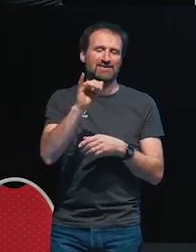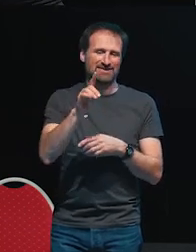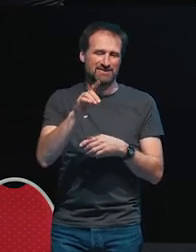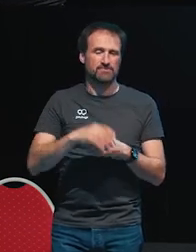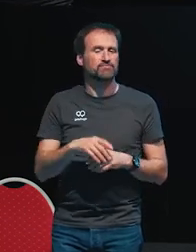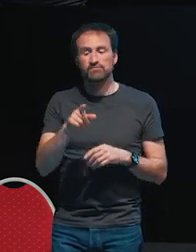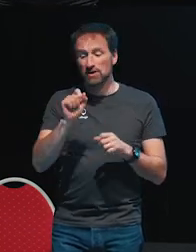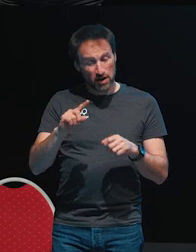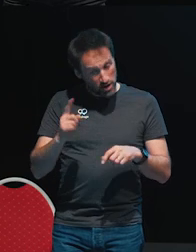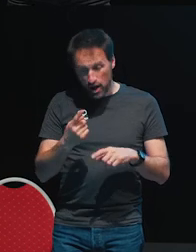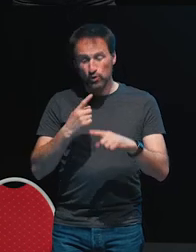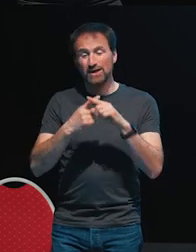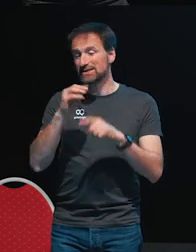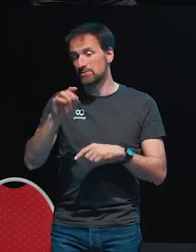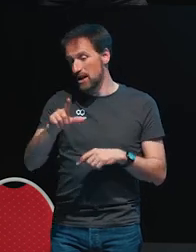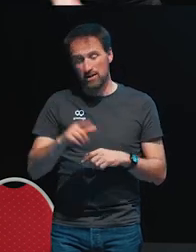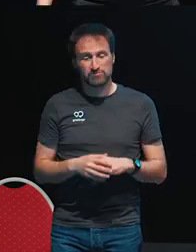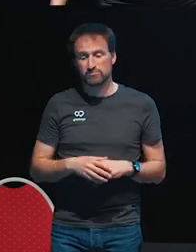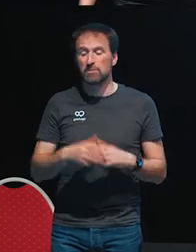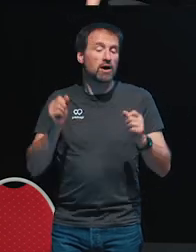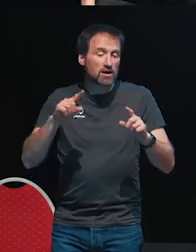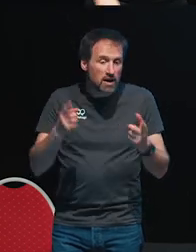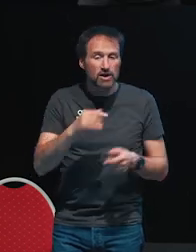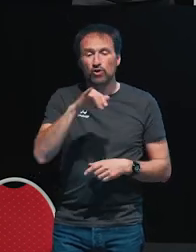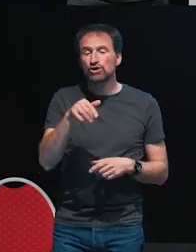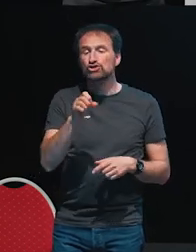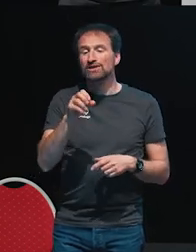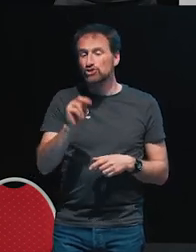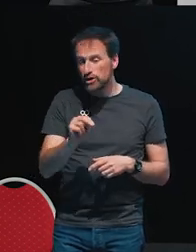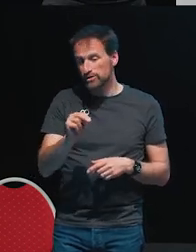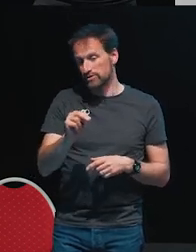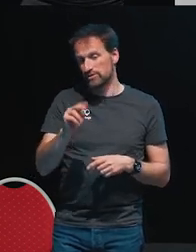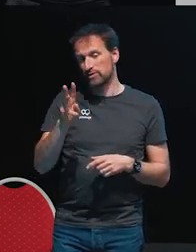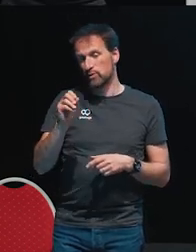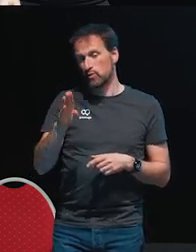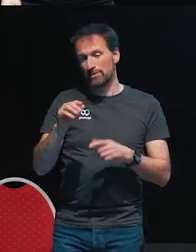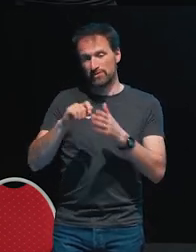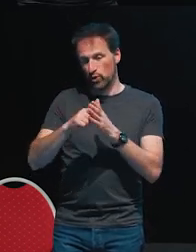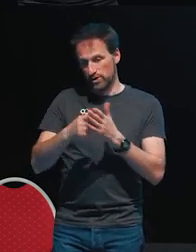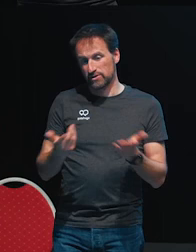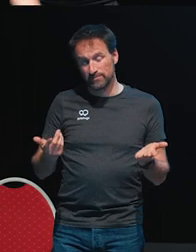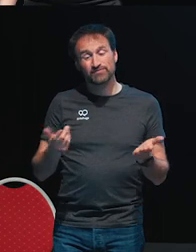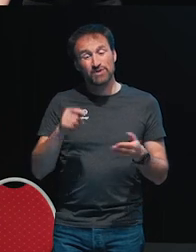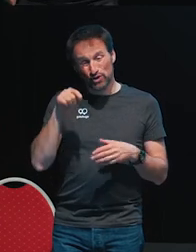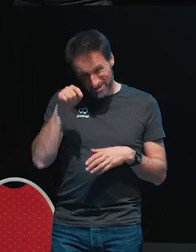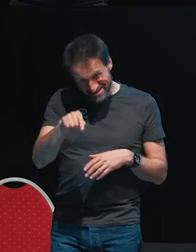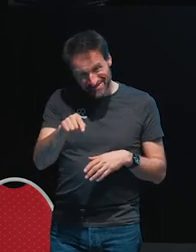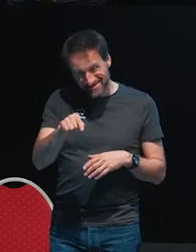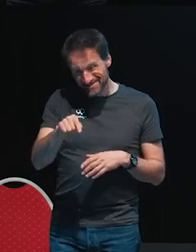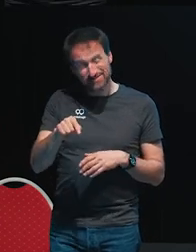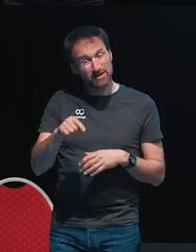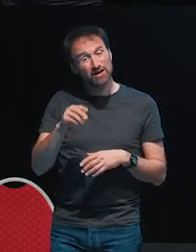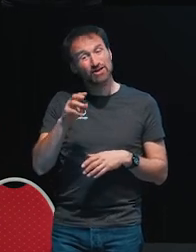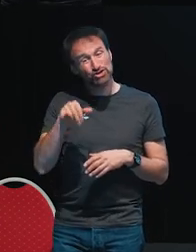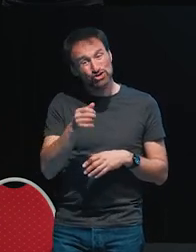SAML, for example. But they can also be JSON Web Tokens. And that's something that changes the game a bit, because a JSON Web